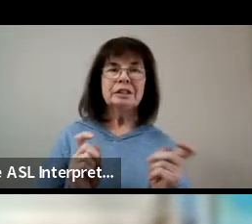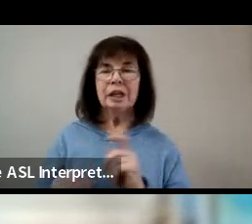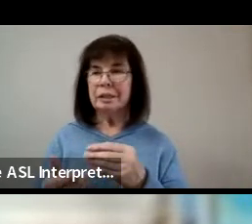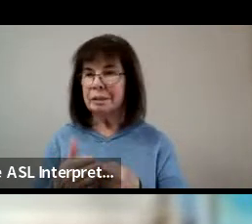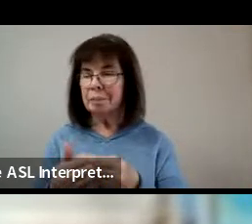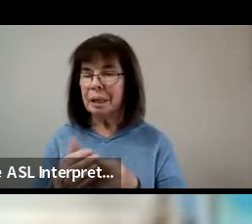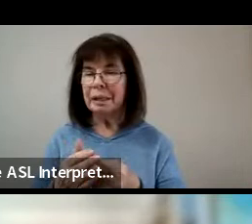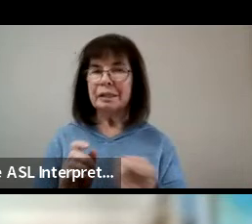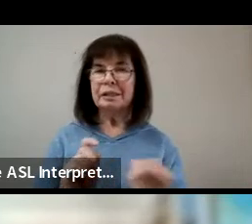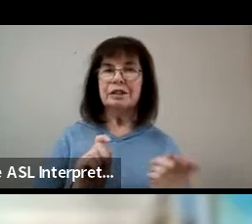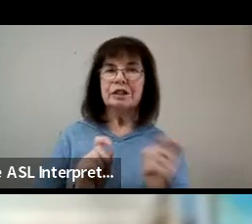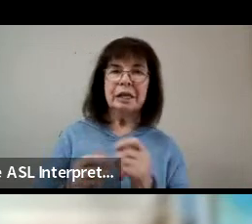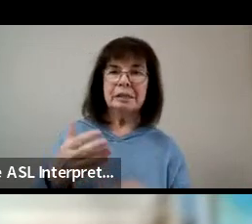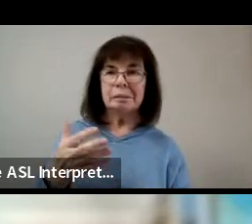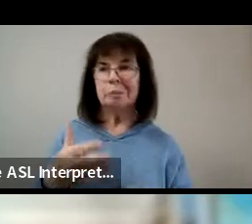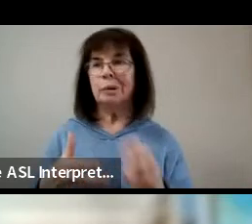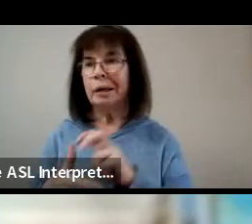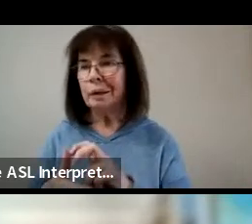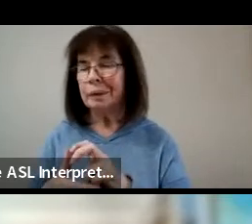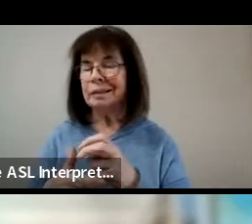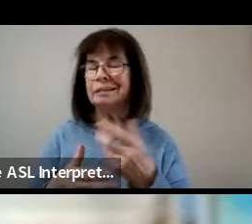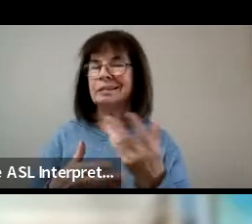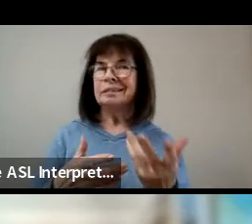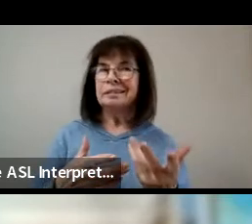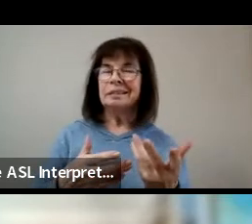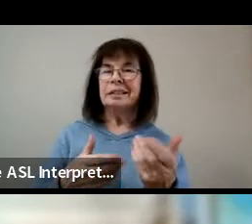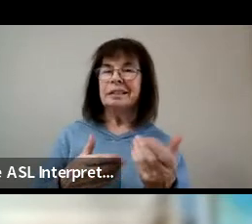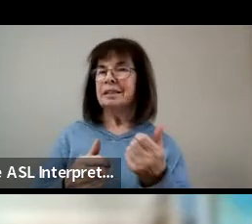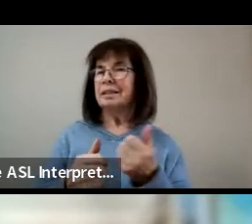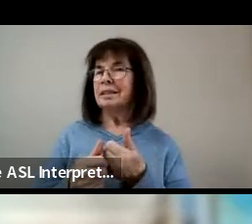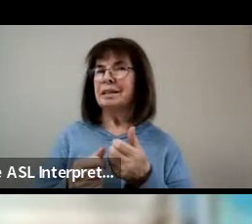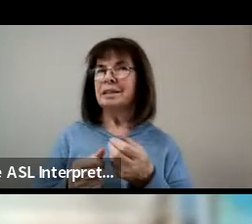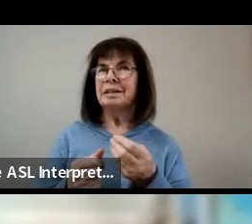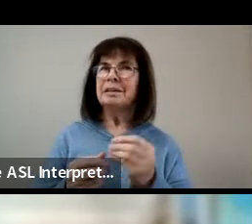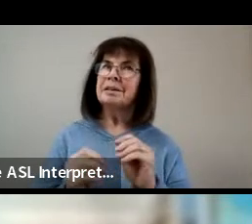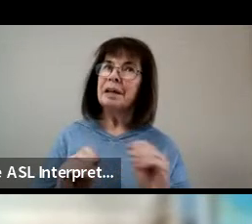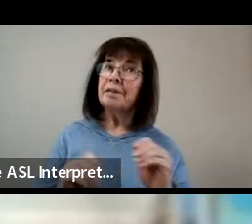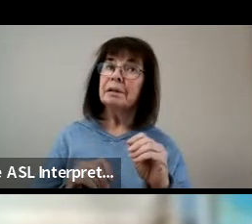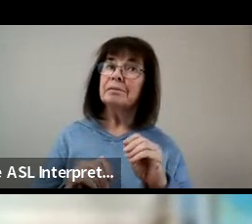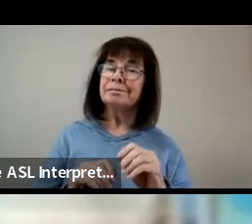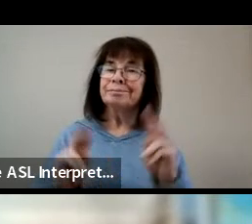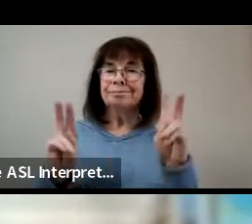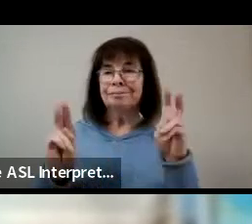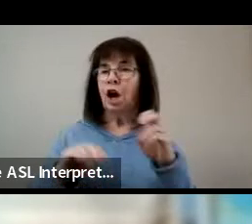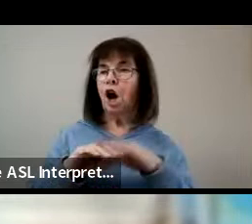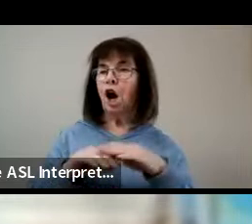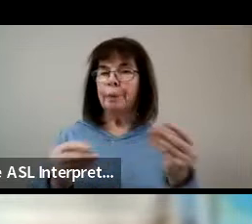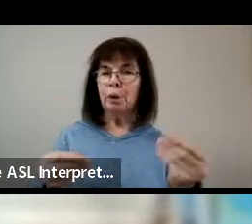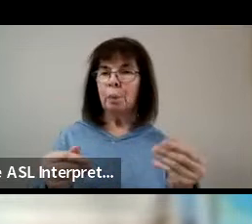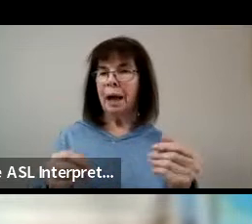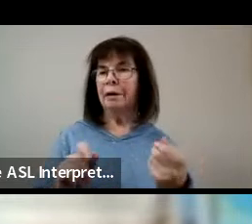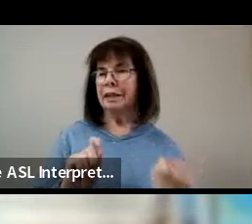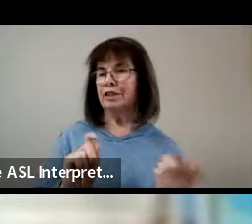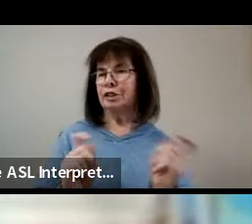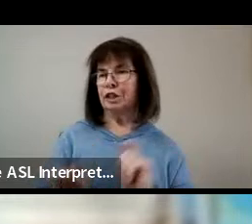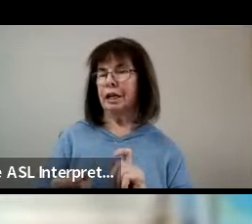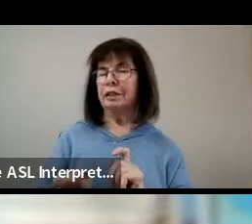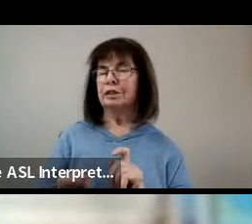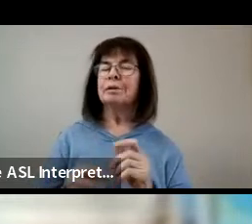priorities, while nothing has really materially changed on the ground, I would say, in terms of the things we're dealing